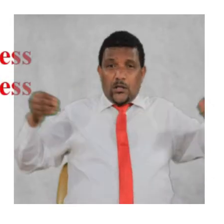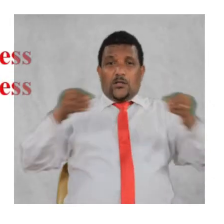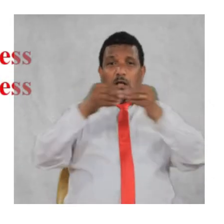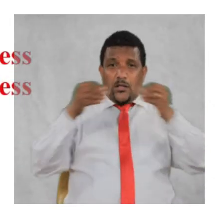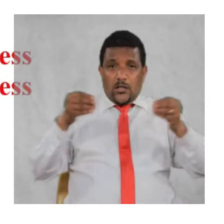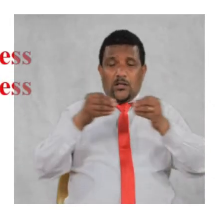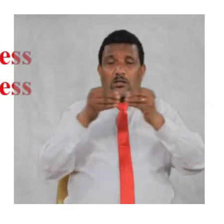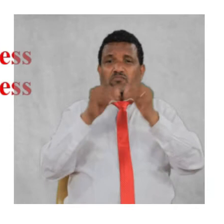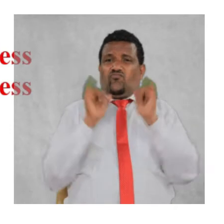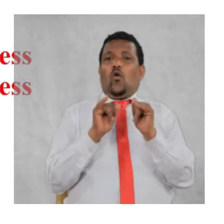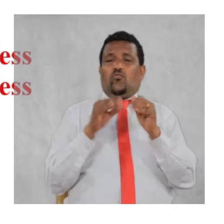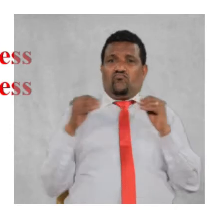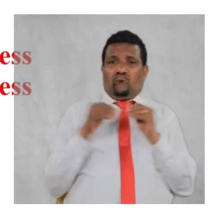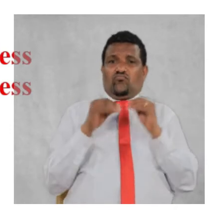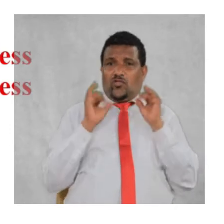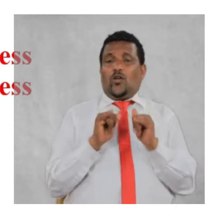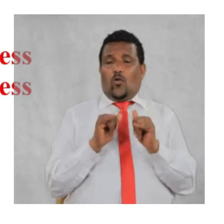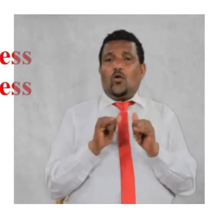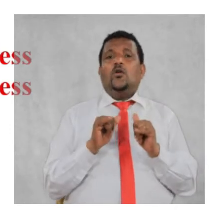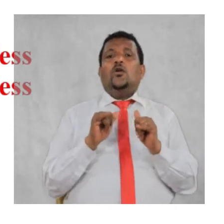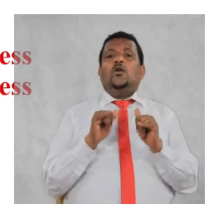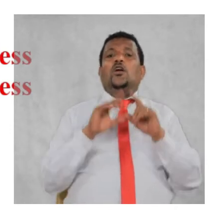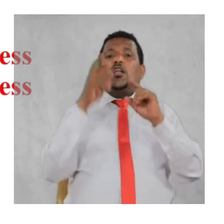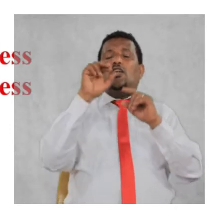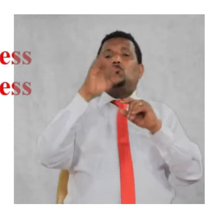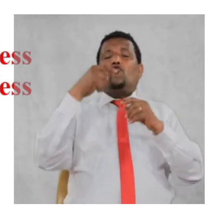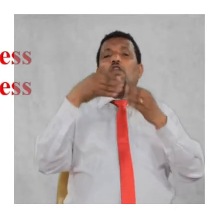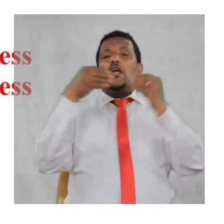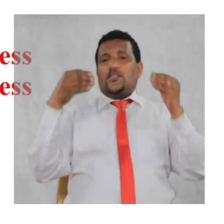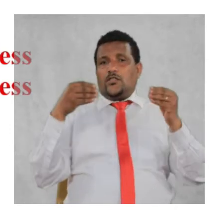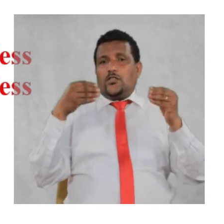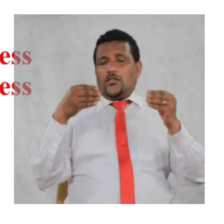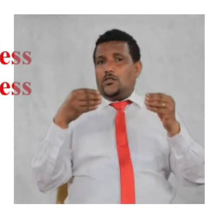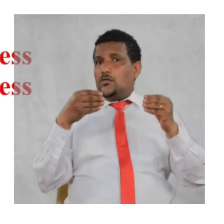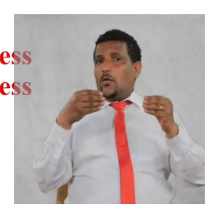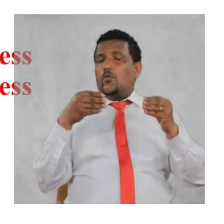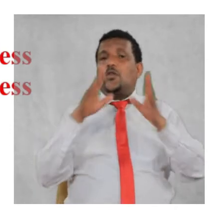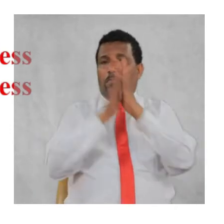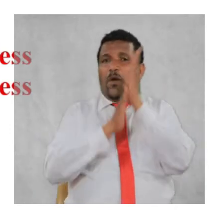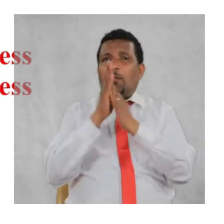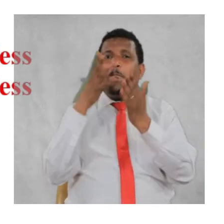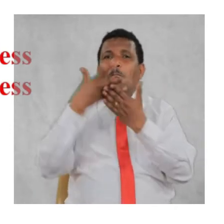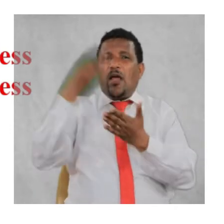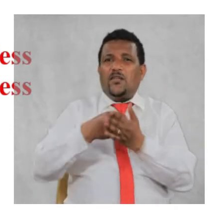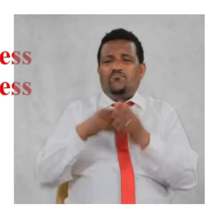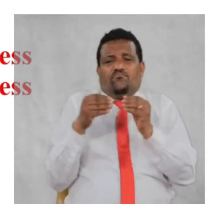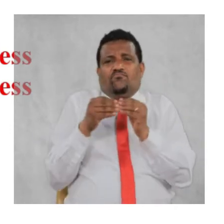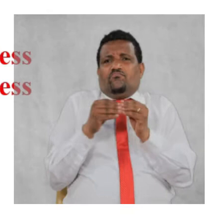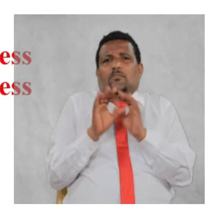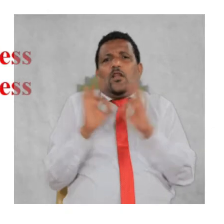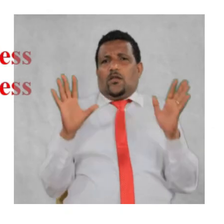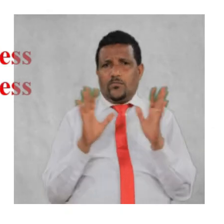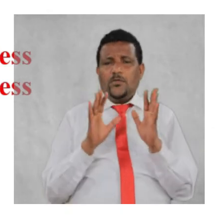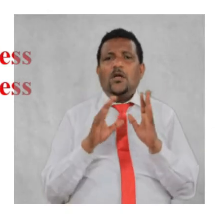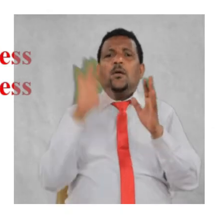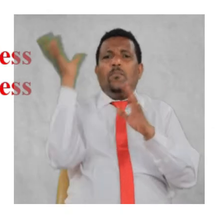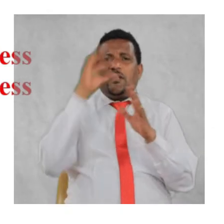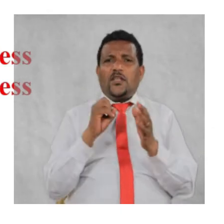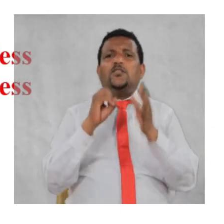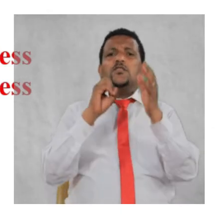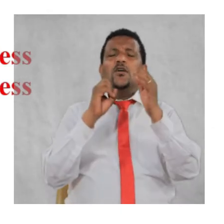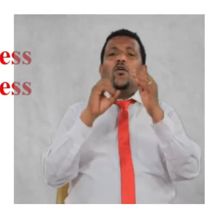price elasticity of demand. The buyer is said to be inelastic if the percentage change in price is greater than the percentage change in